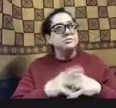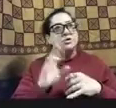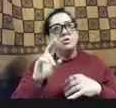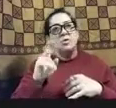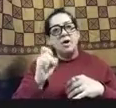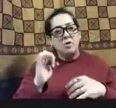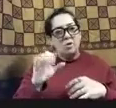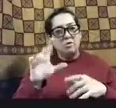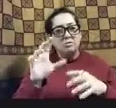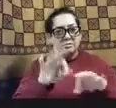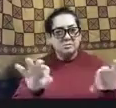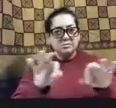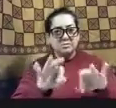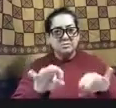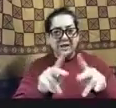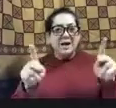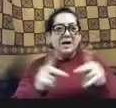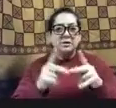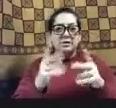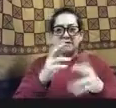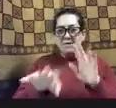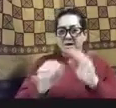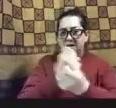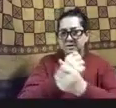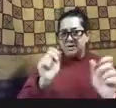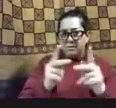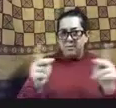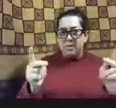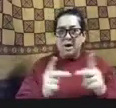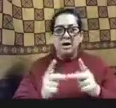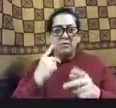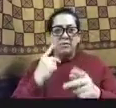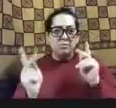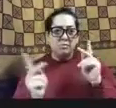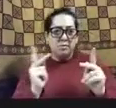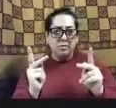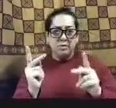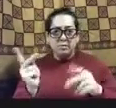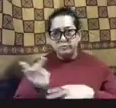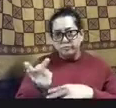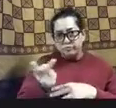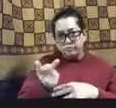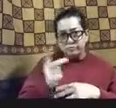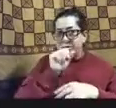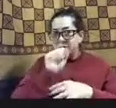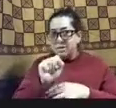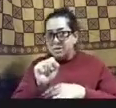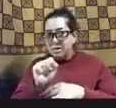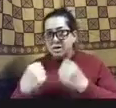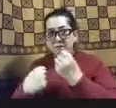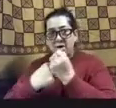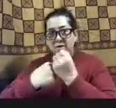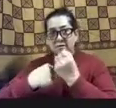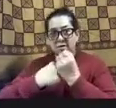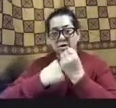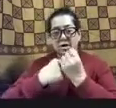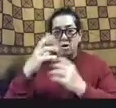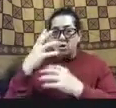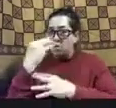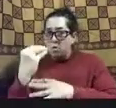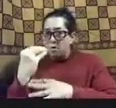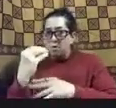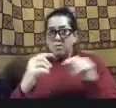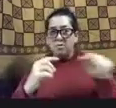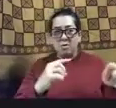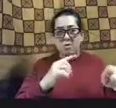find a place, a safe place, where folks that both, you know, love and advocate for wolves and those that are